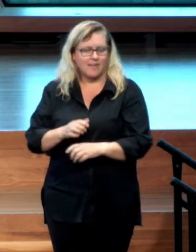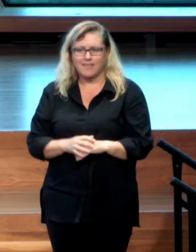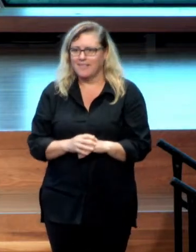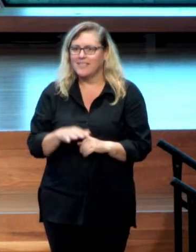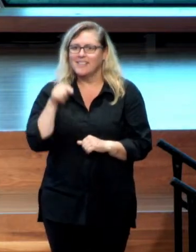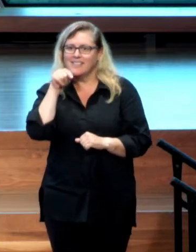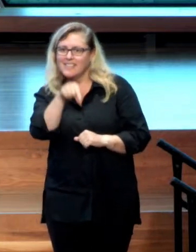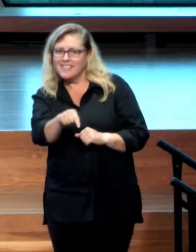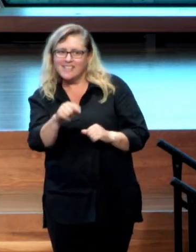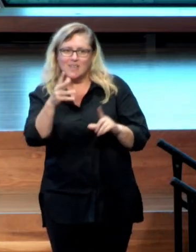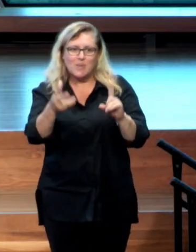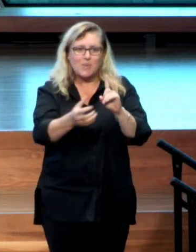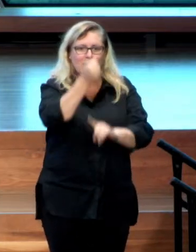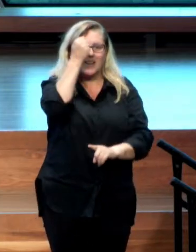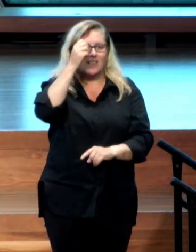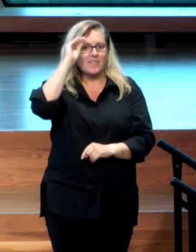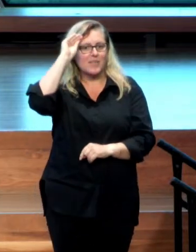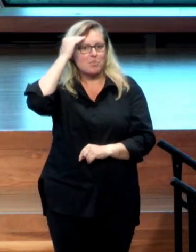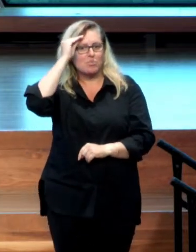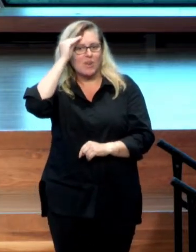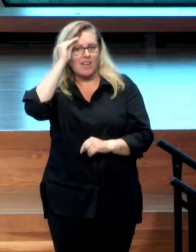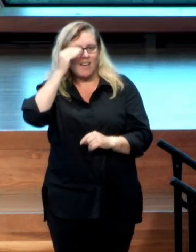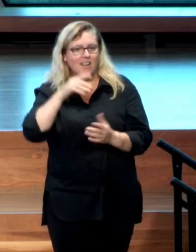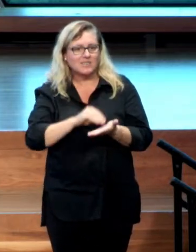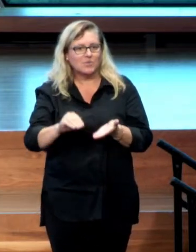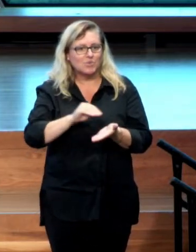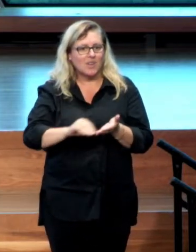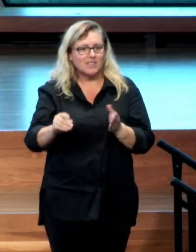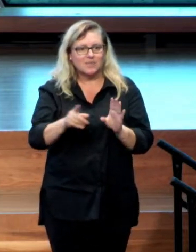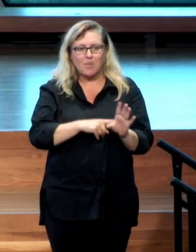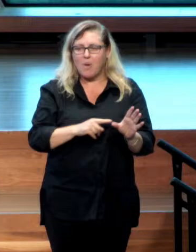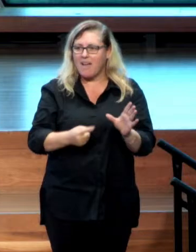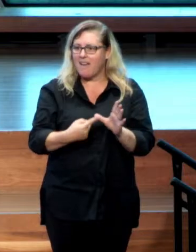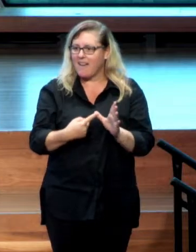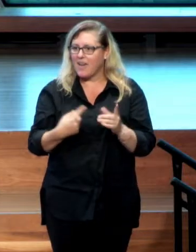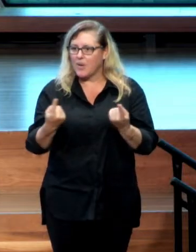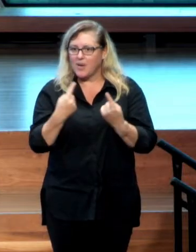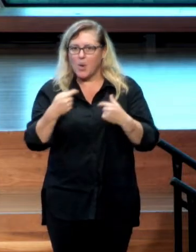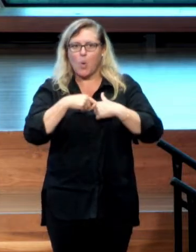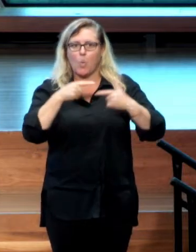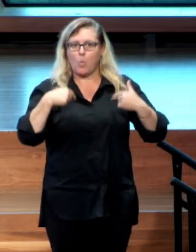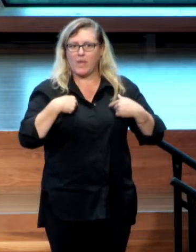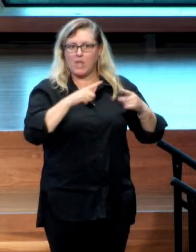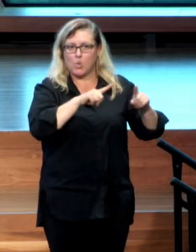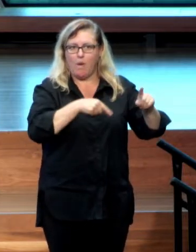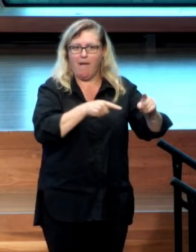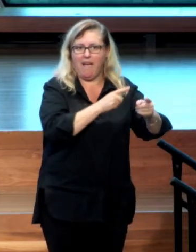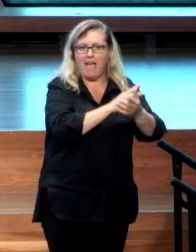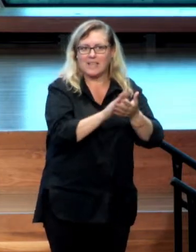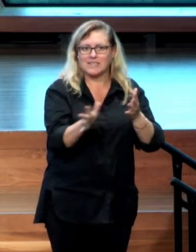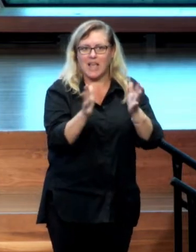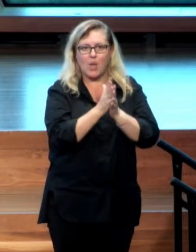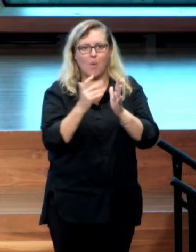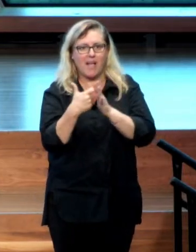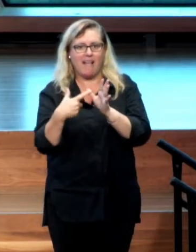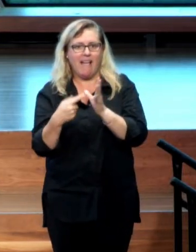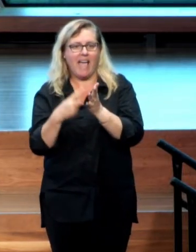The winner of the prize for writing for young adults is We Who Hunt the Hollow by Kate Murray.